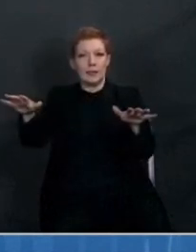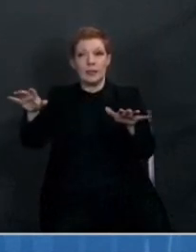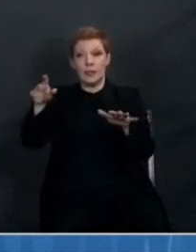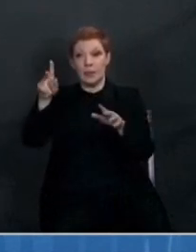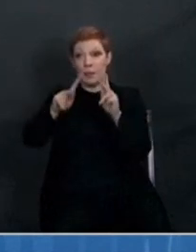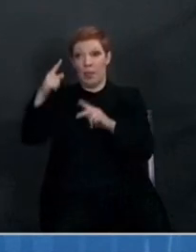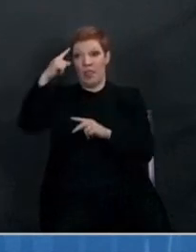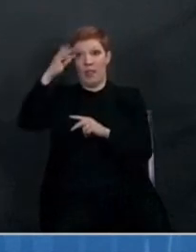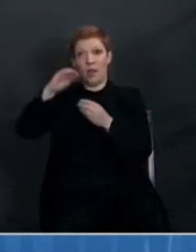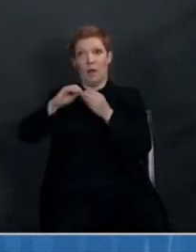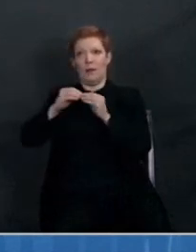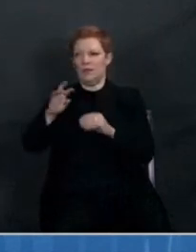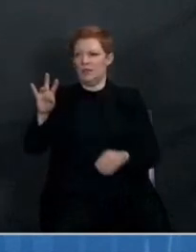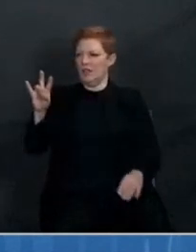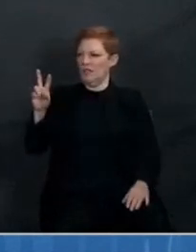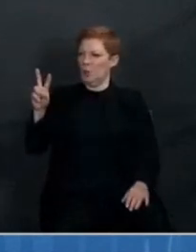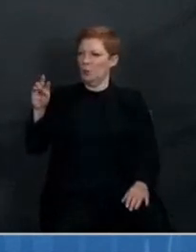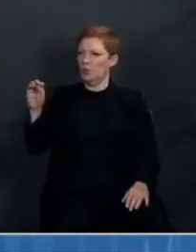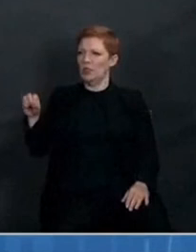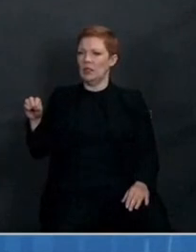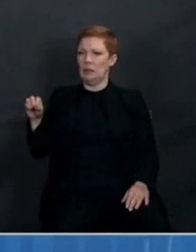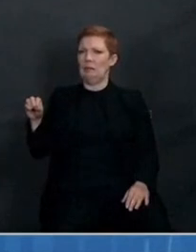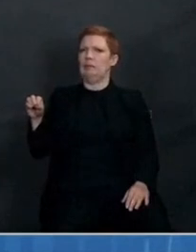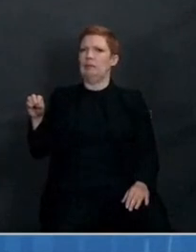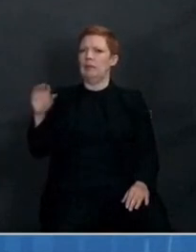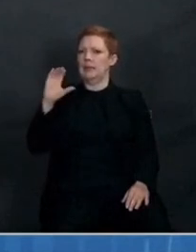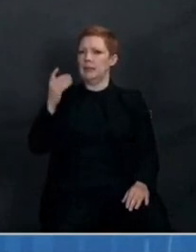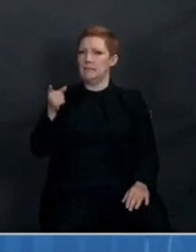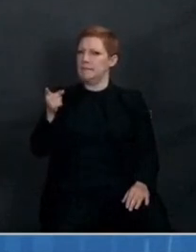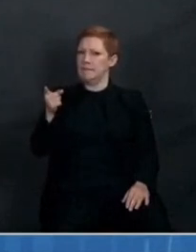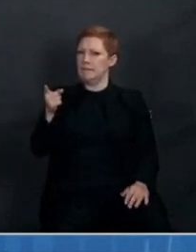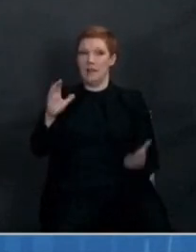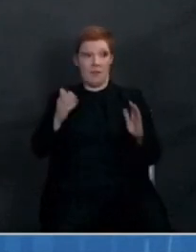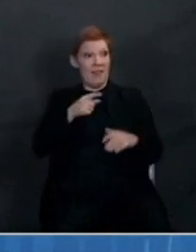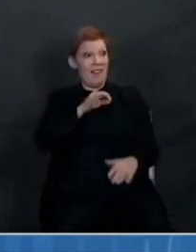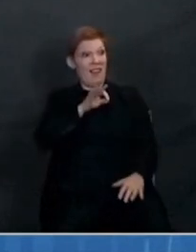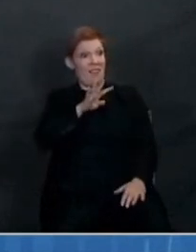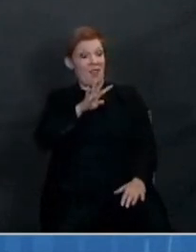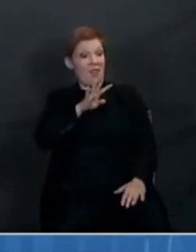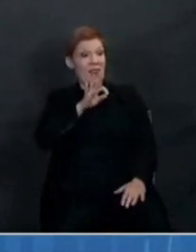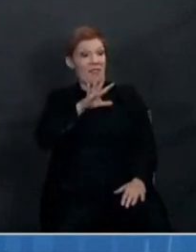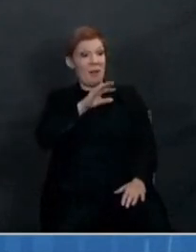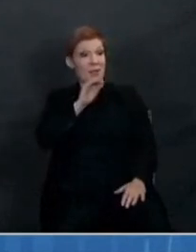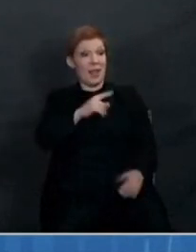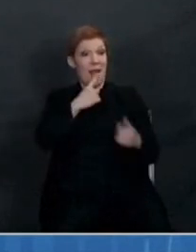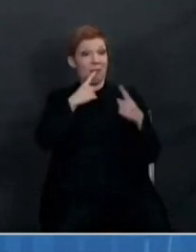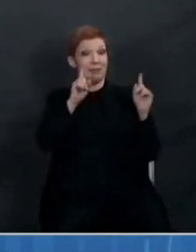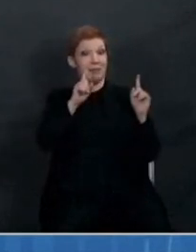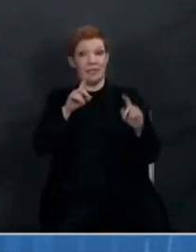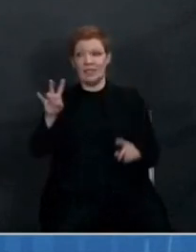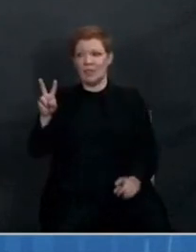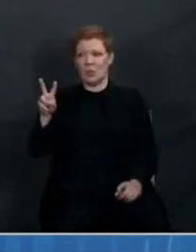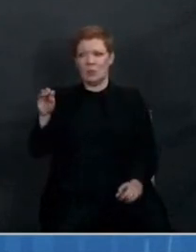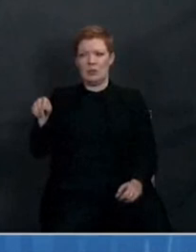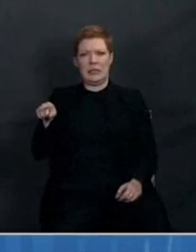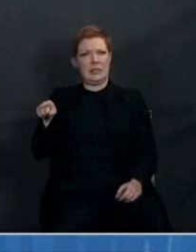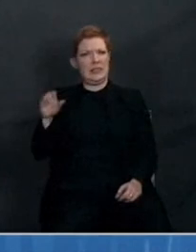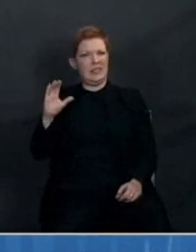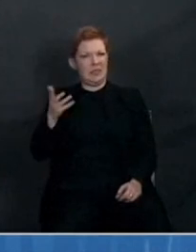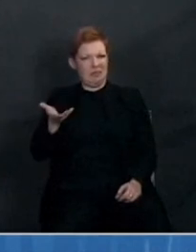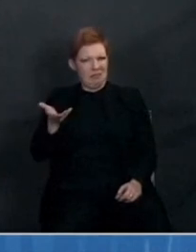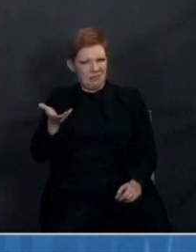number, 72% versus 94 to 95%. But the thing that's important that you need to put